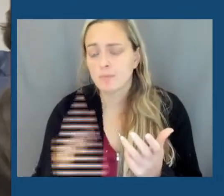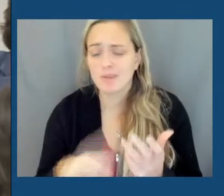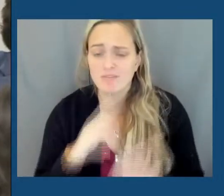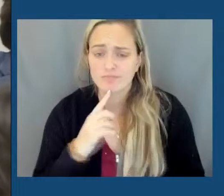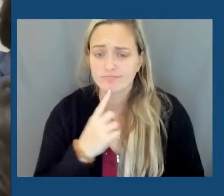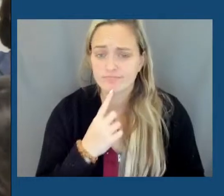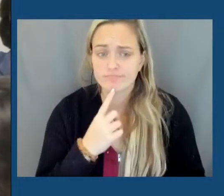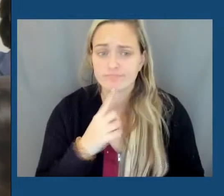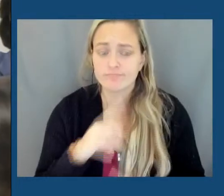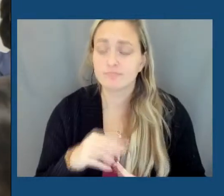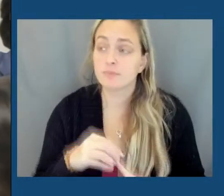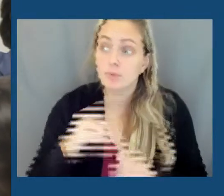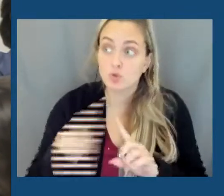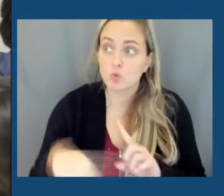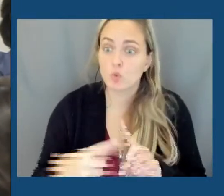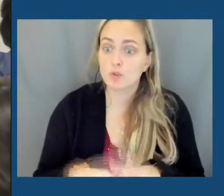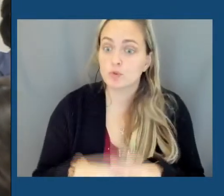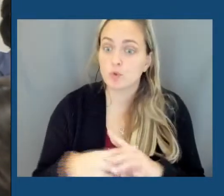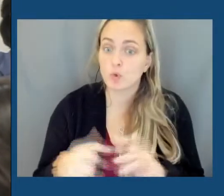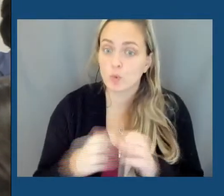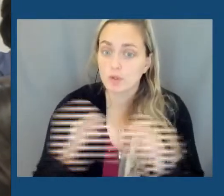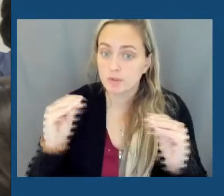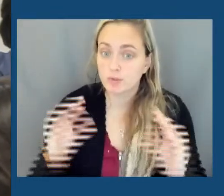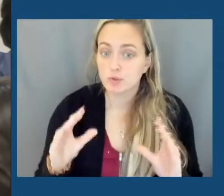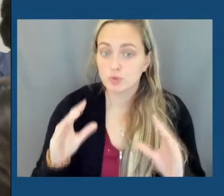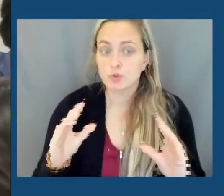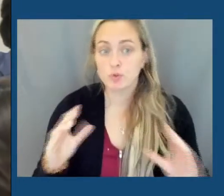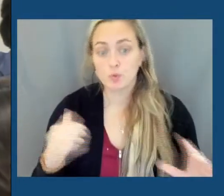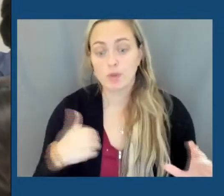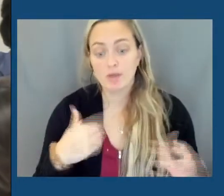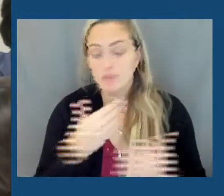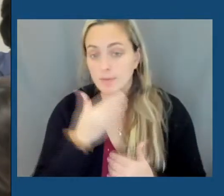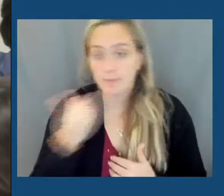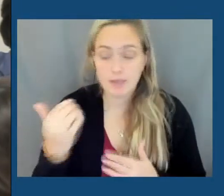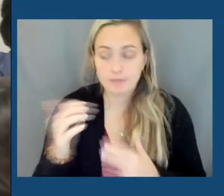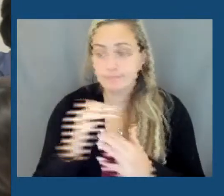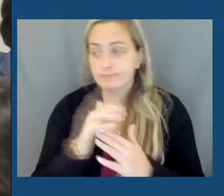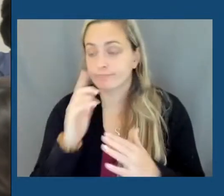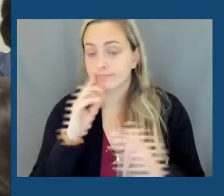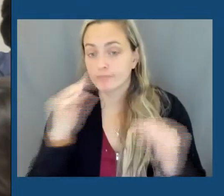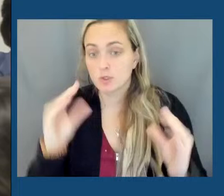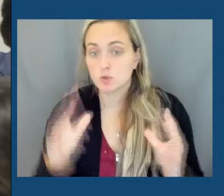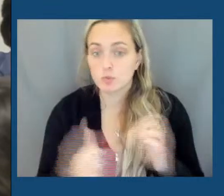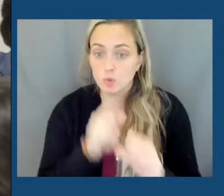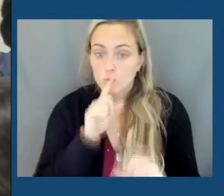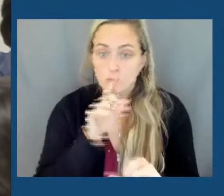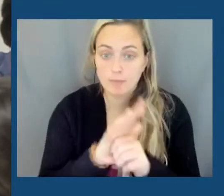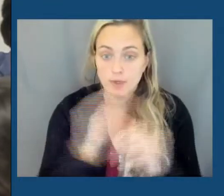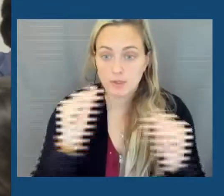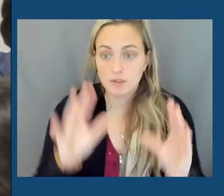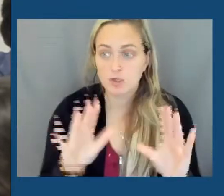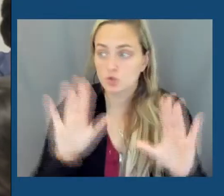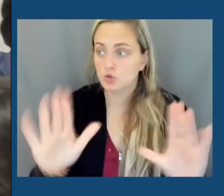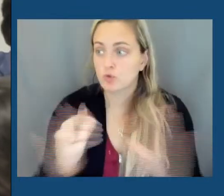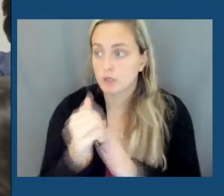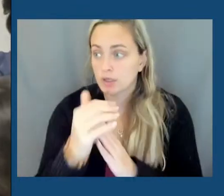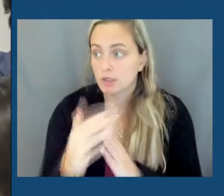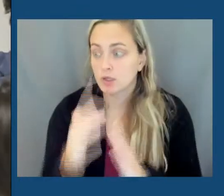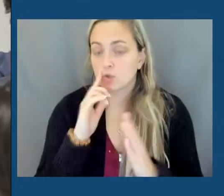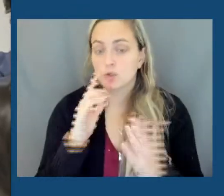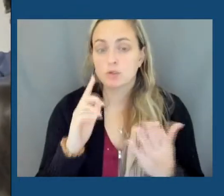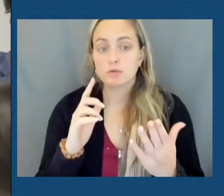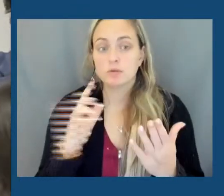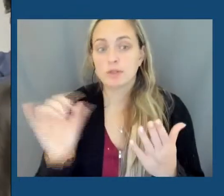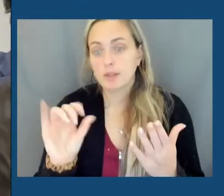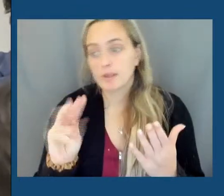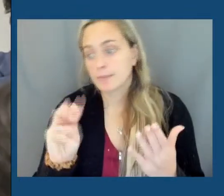especially when we start with our teachers. I mean, we have the best teachers, the most committed teachers, and great teacher leaders like